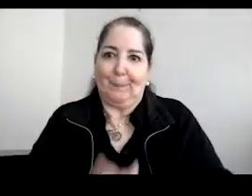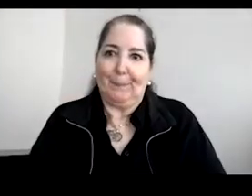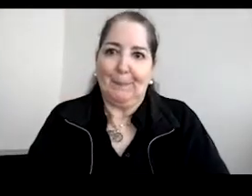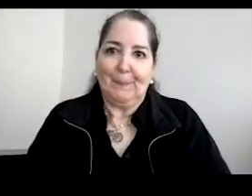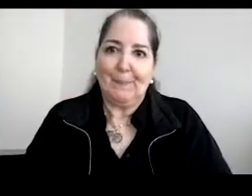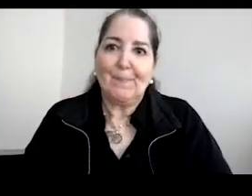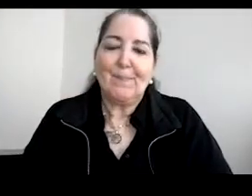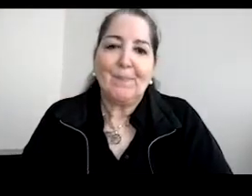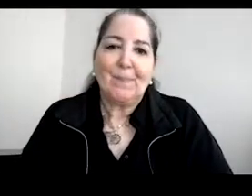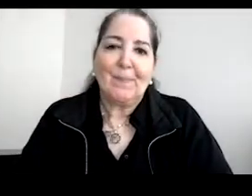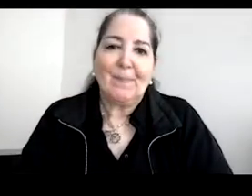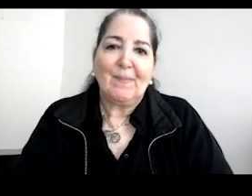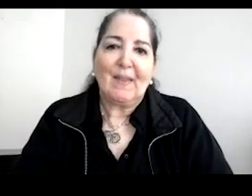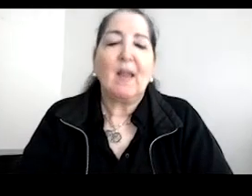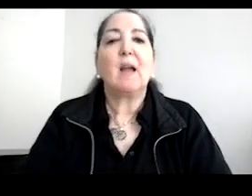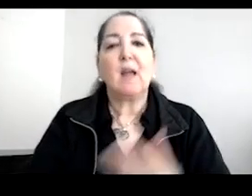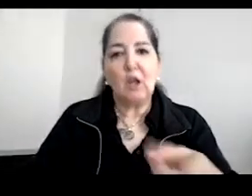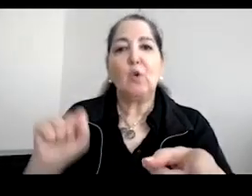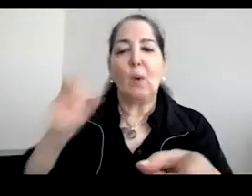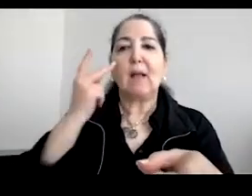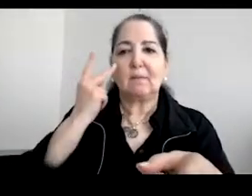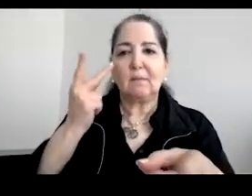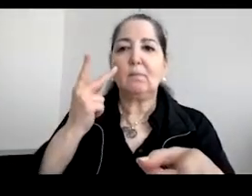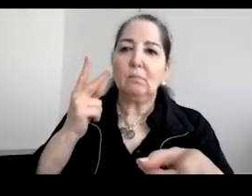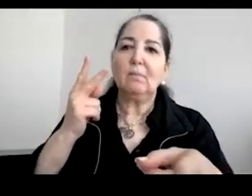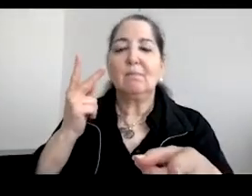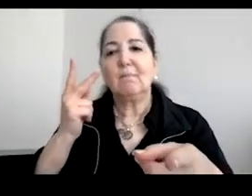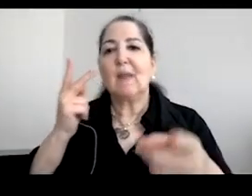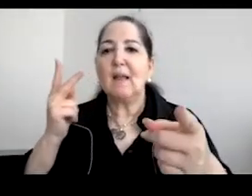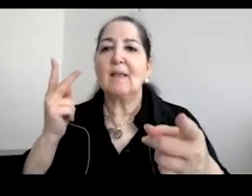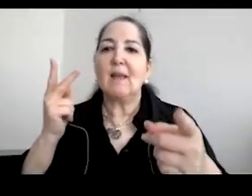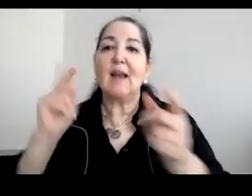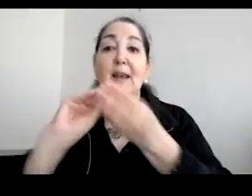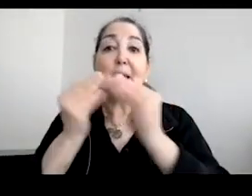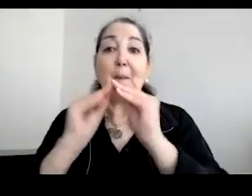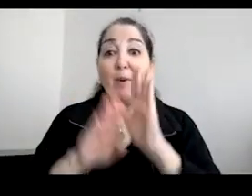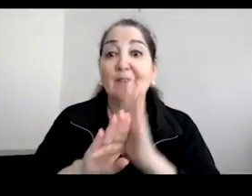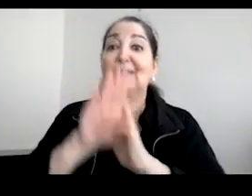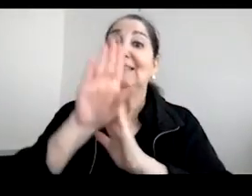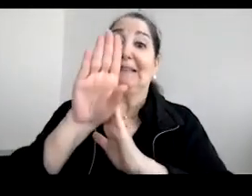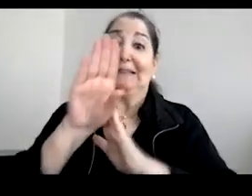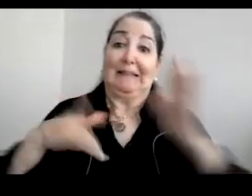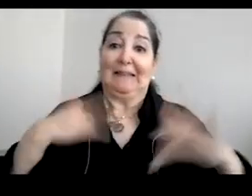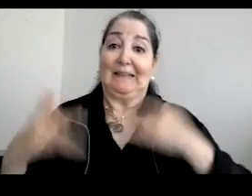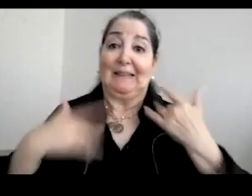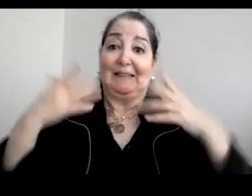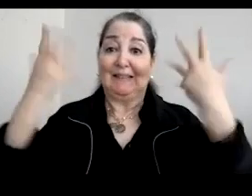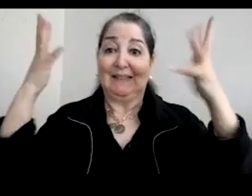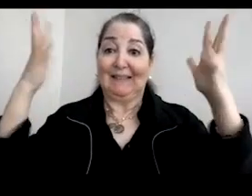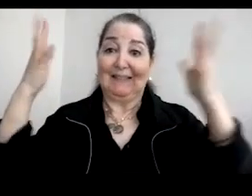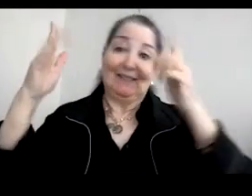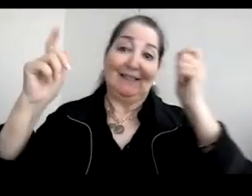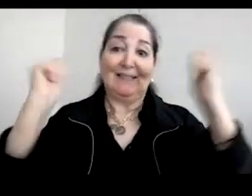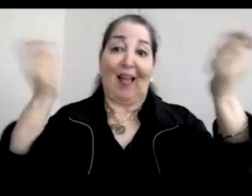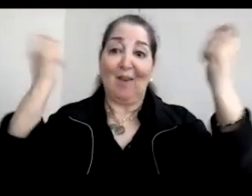you know, so you've kind of seen predictable kind of celebrating of those numbers across the people of different party